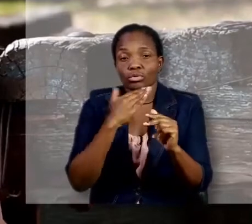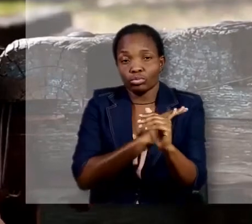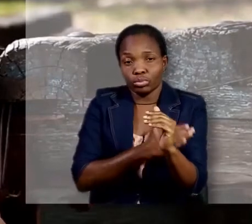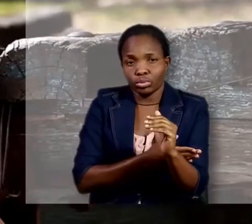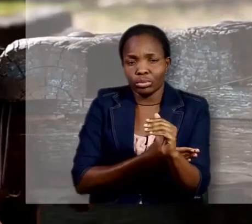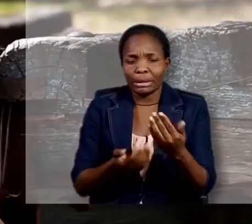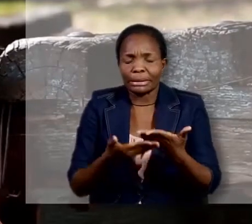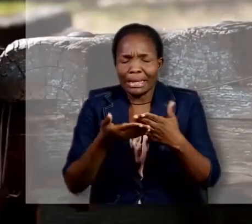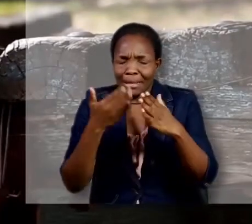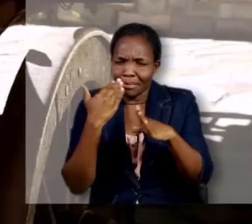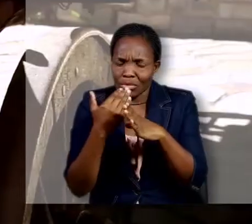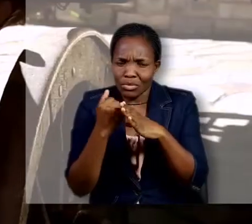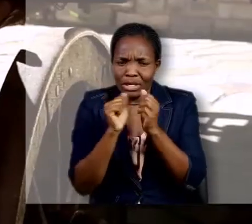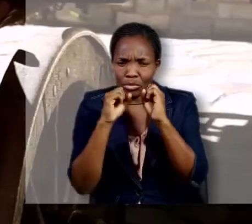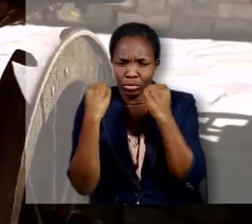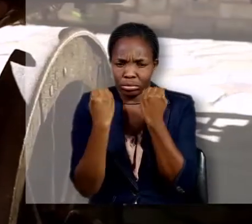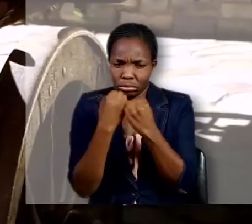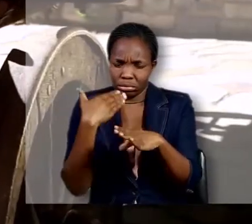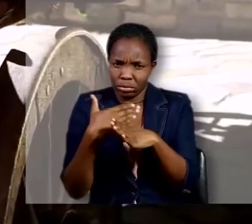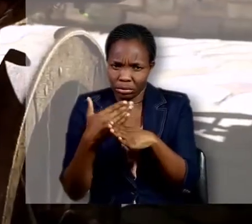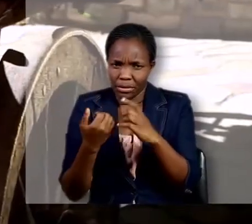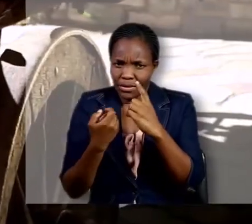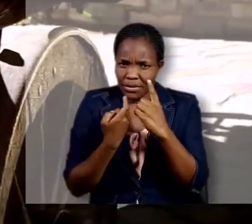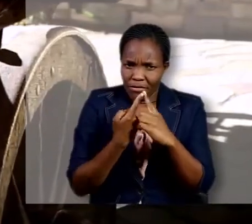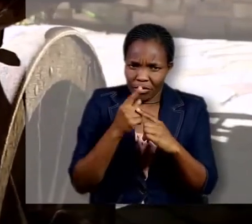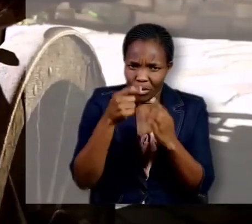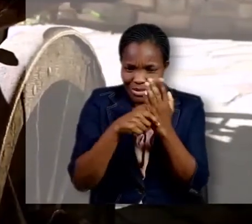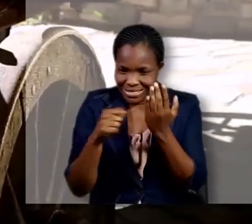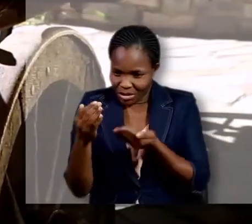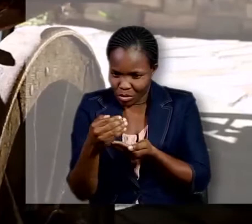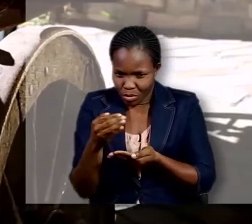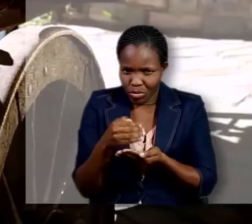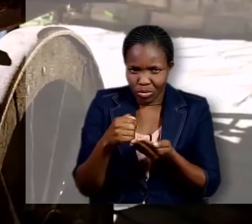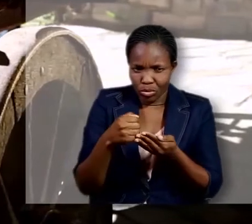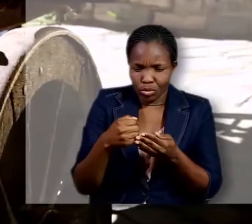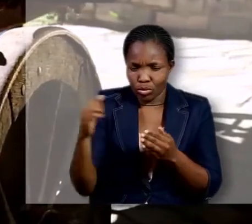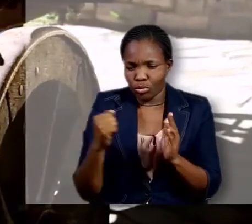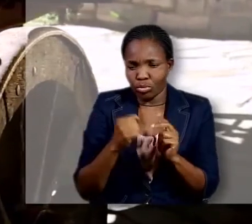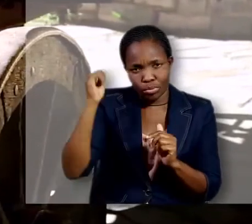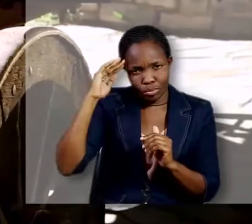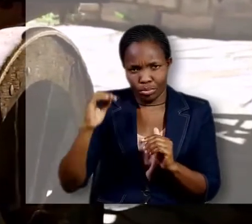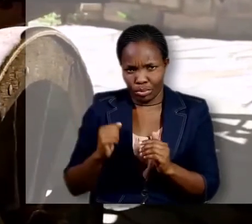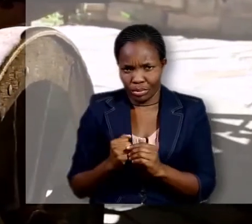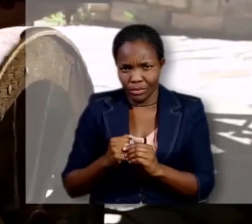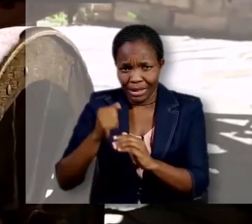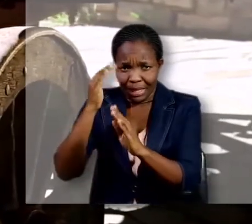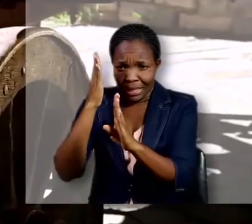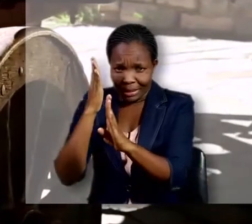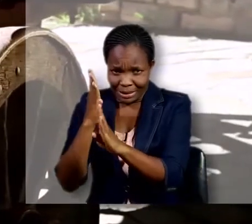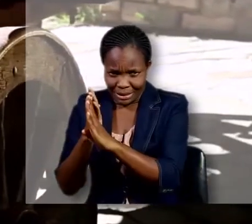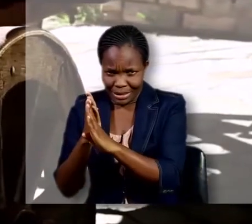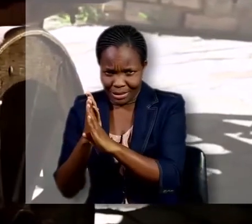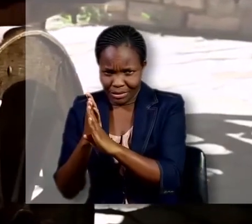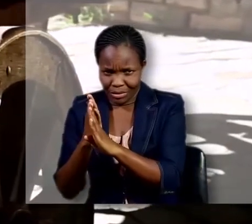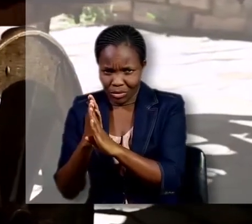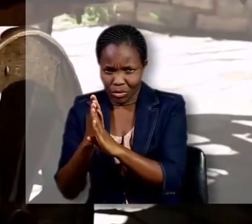taxes to recruiting soldiers. Direct rule was practiced mostly by France, which ruled over much of West Africa.